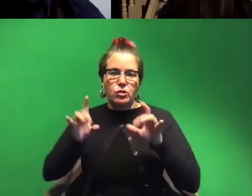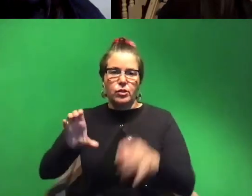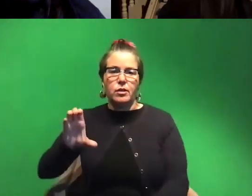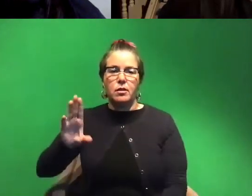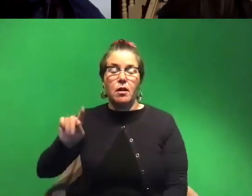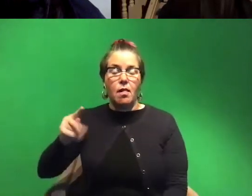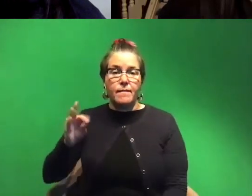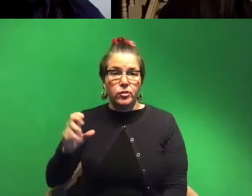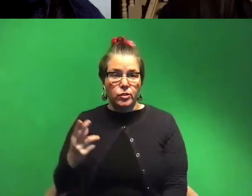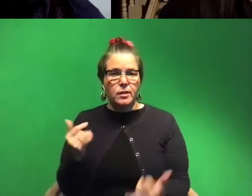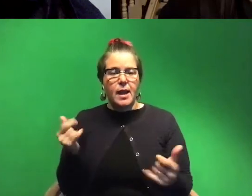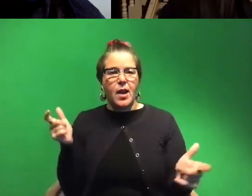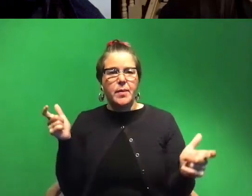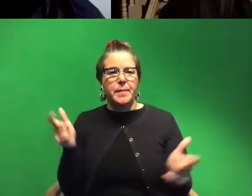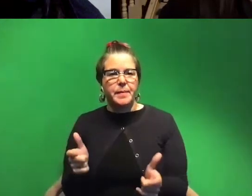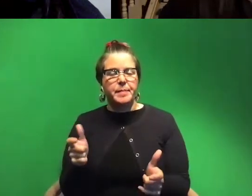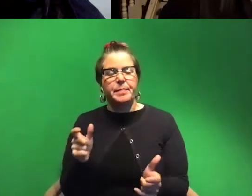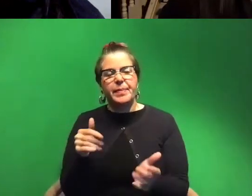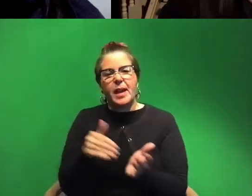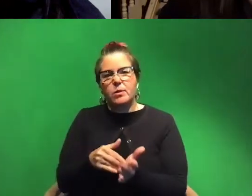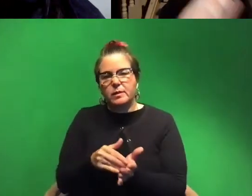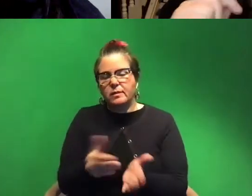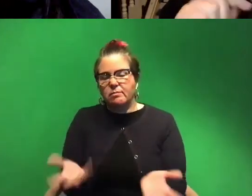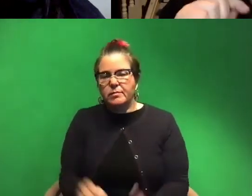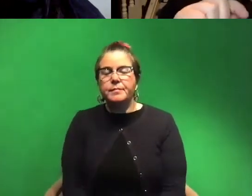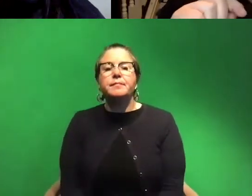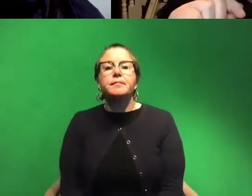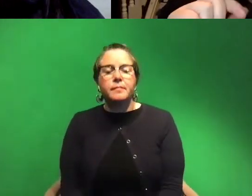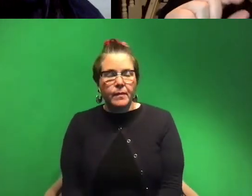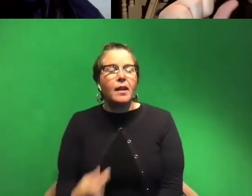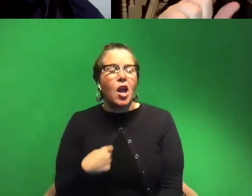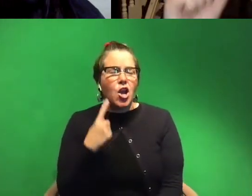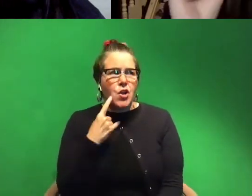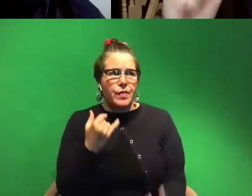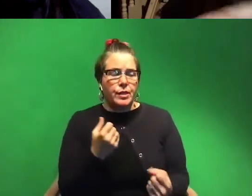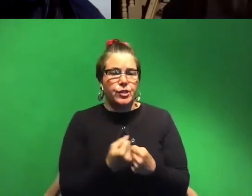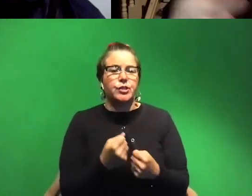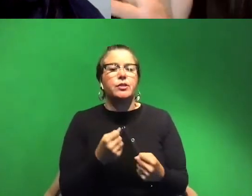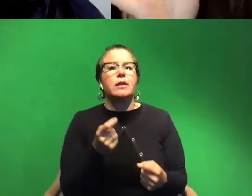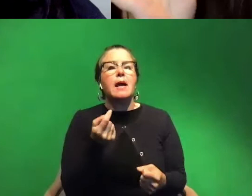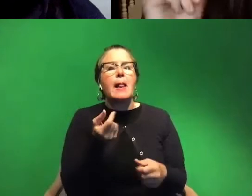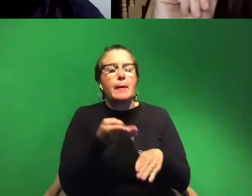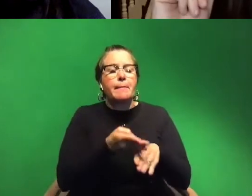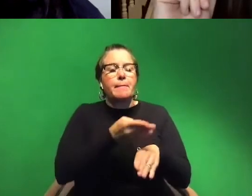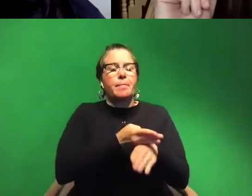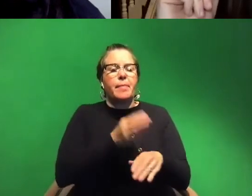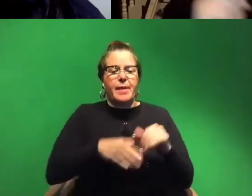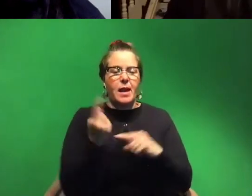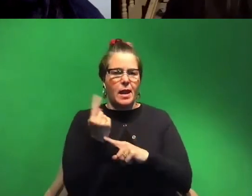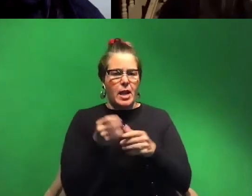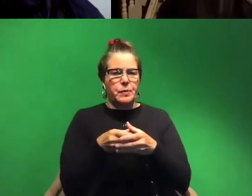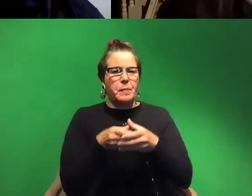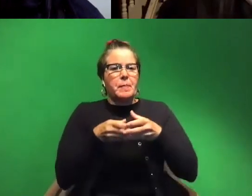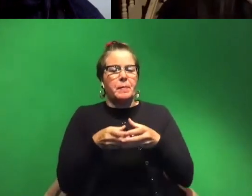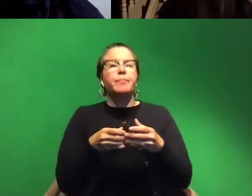and now they're seeing in the thousands. I did hear this year it was better than last year. It was. There was a report that